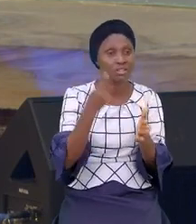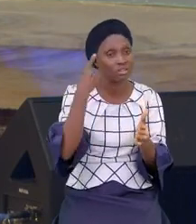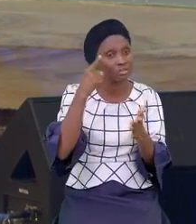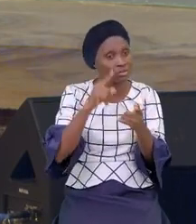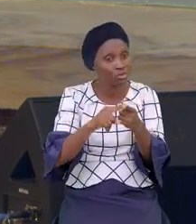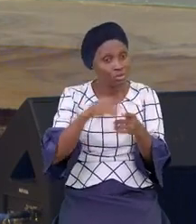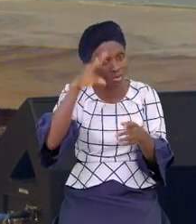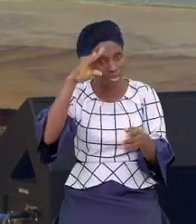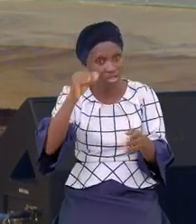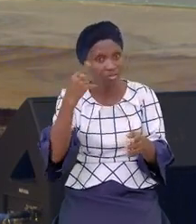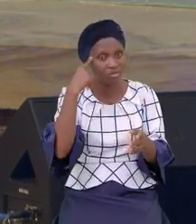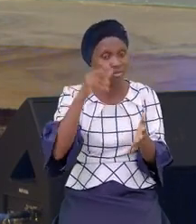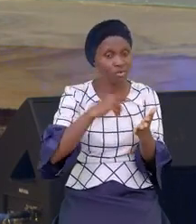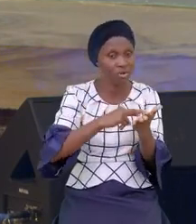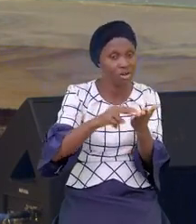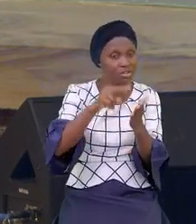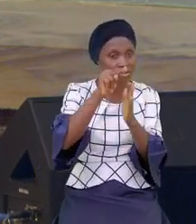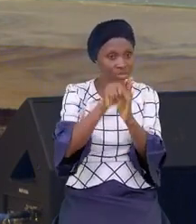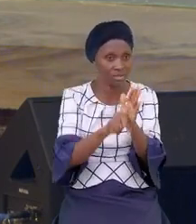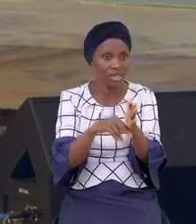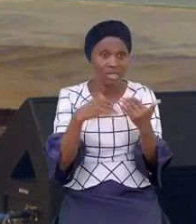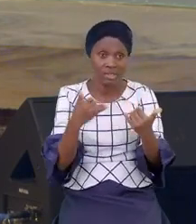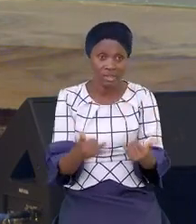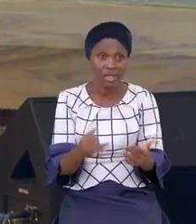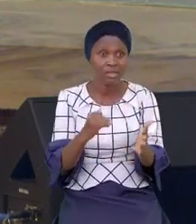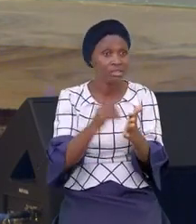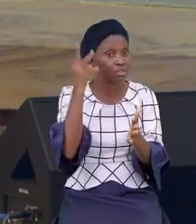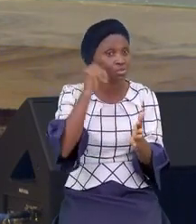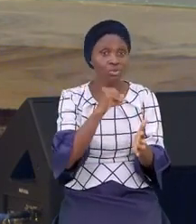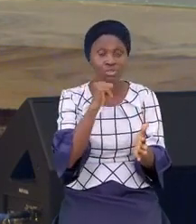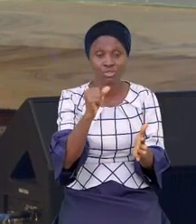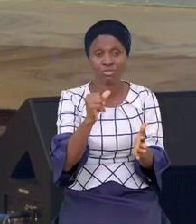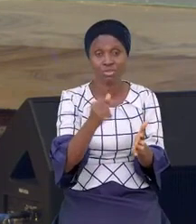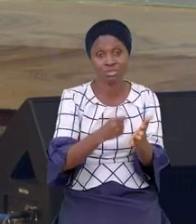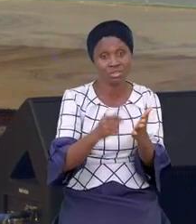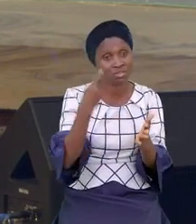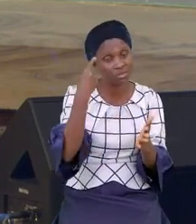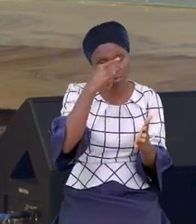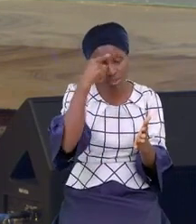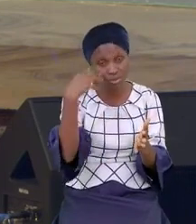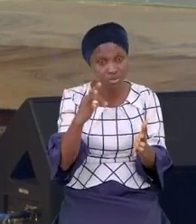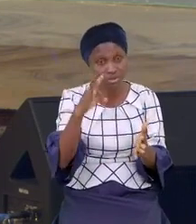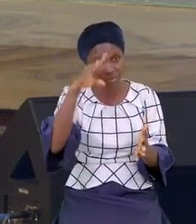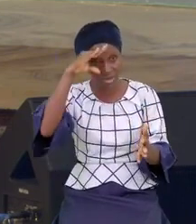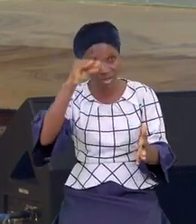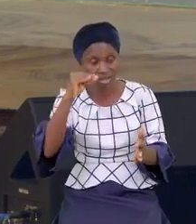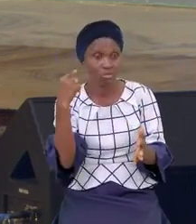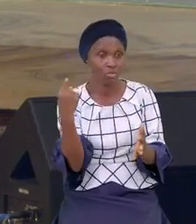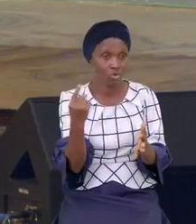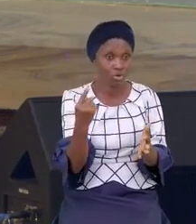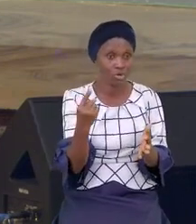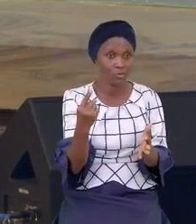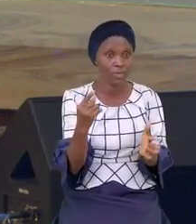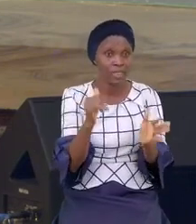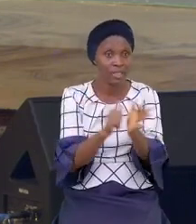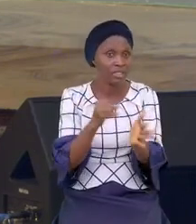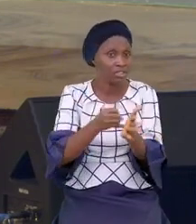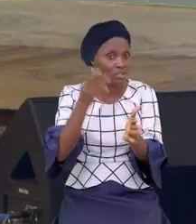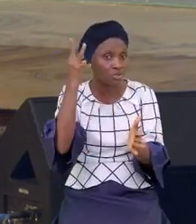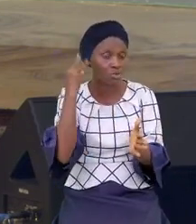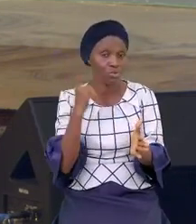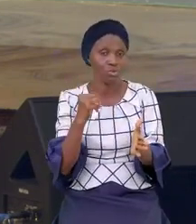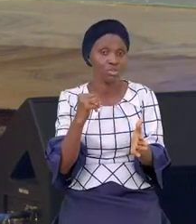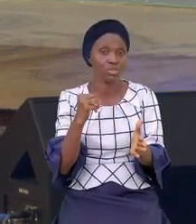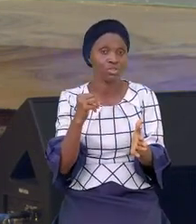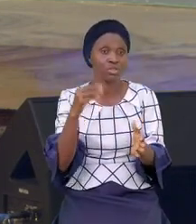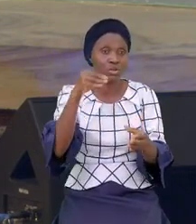righteousness. Now, it was not written for his sake alone that it was imputed to